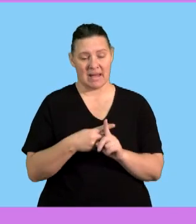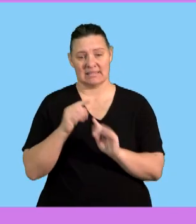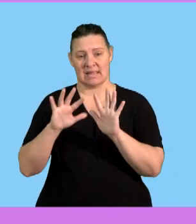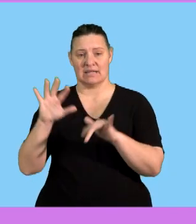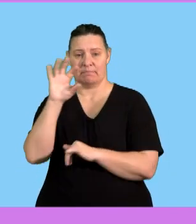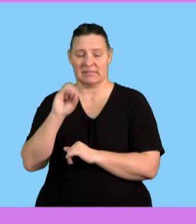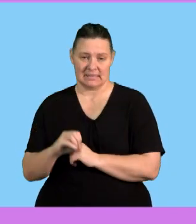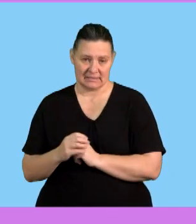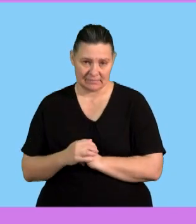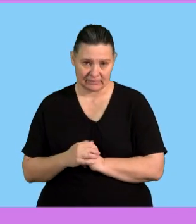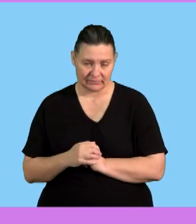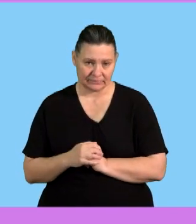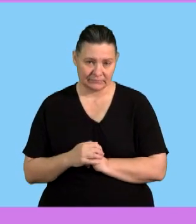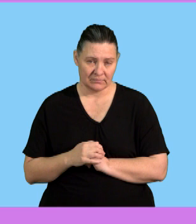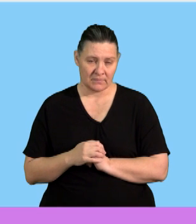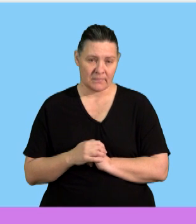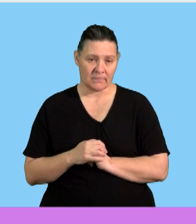10% extra.